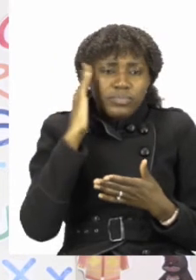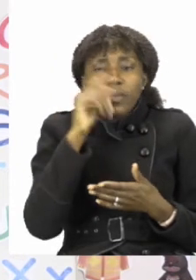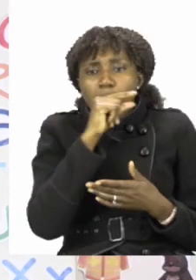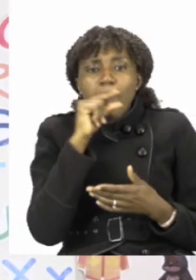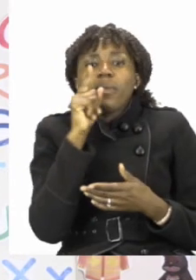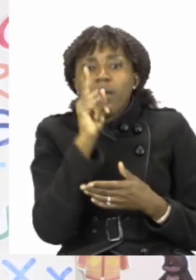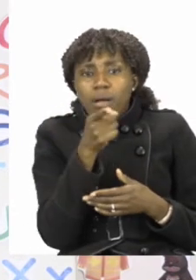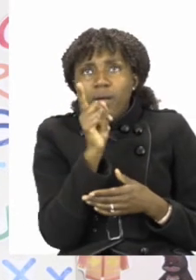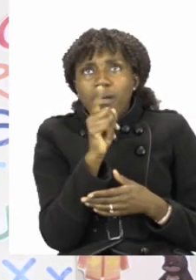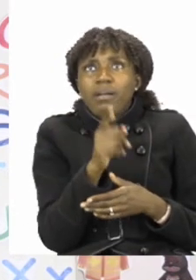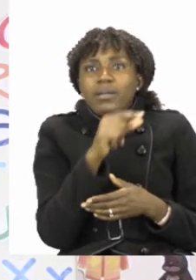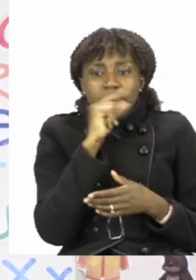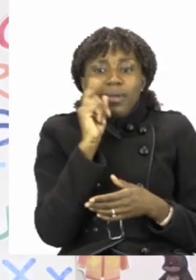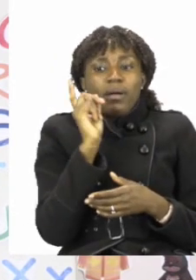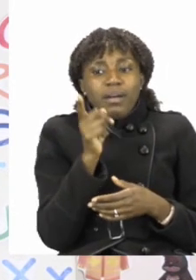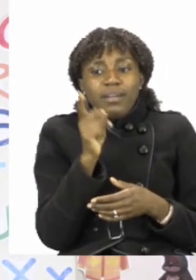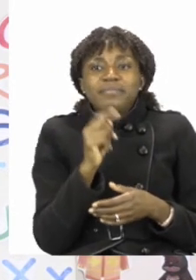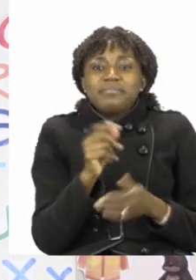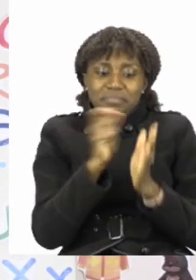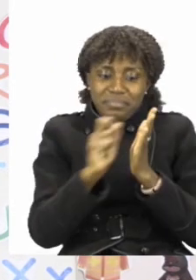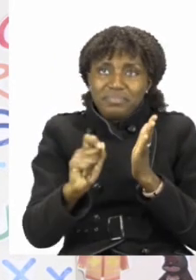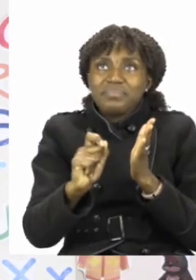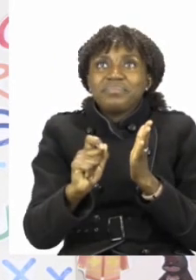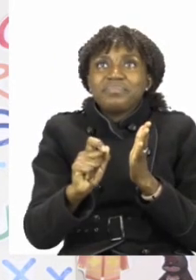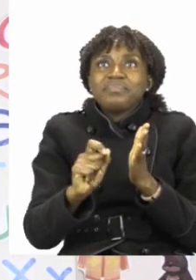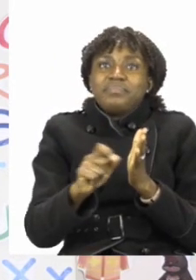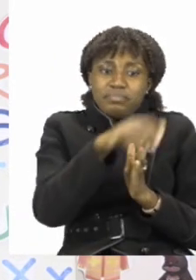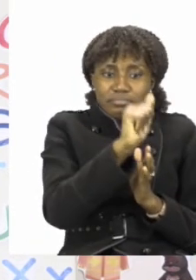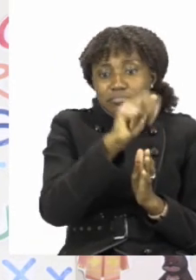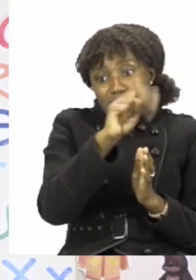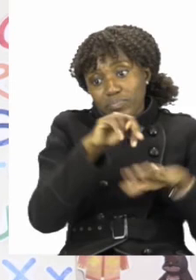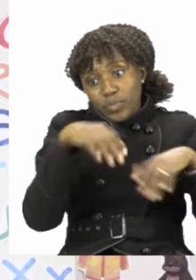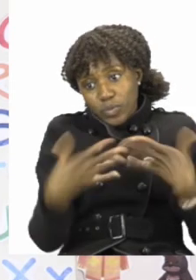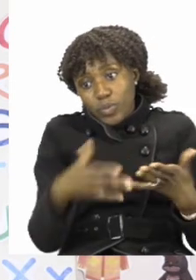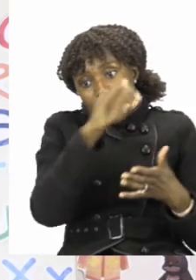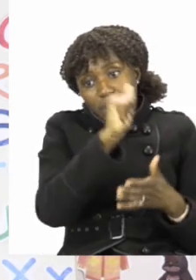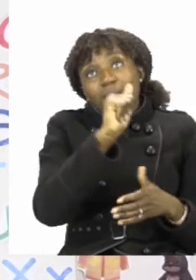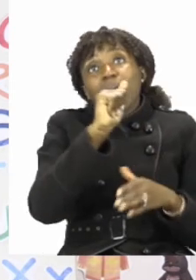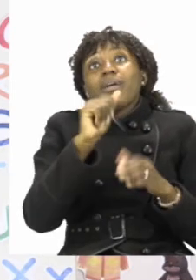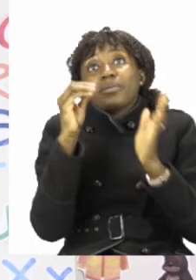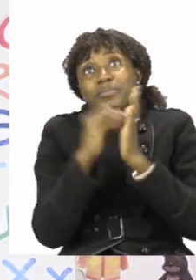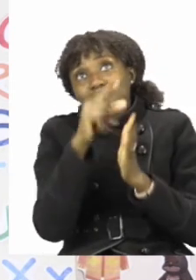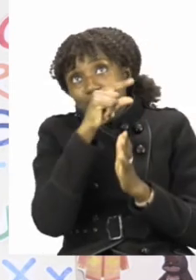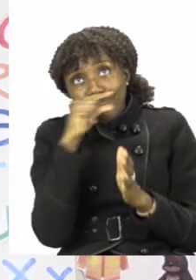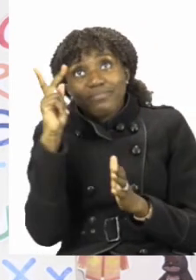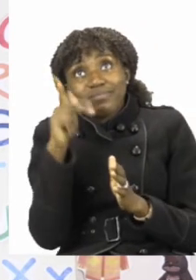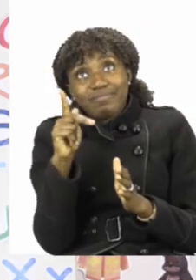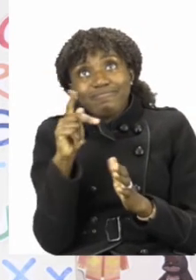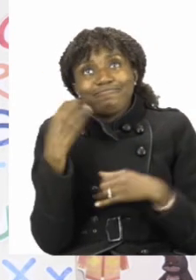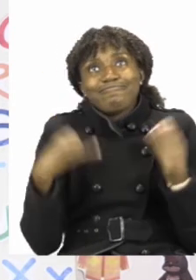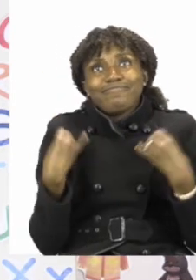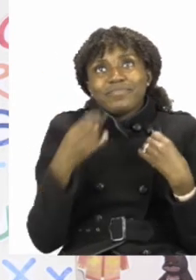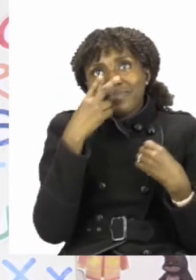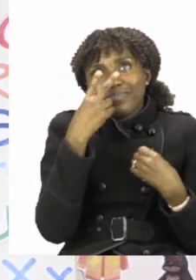the picture and then you write both the article down and its name. Have fun, and I'll see you when you're